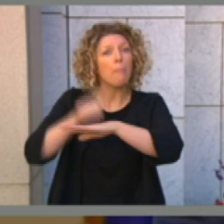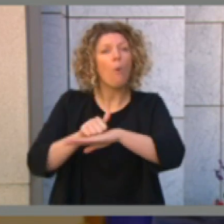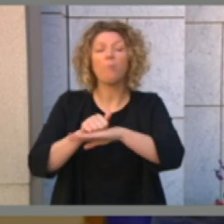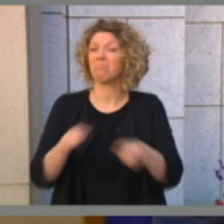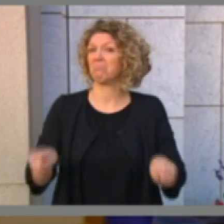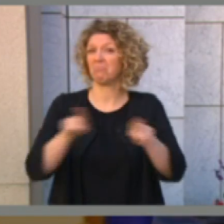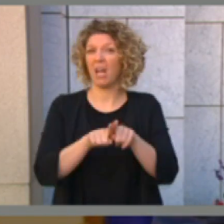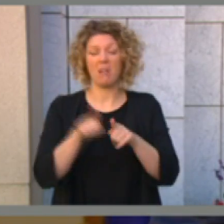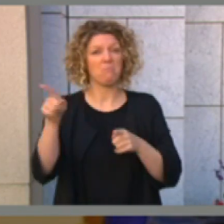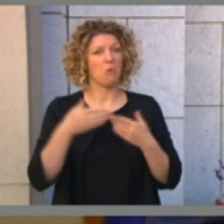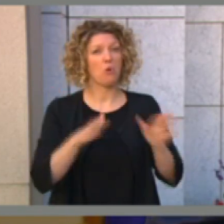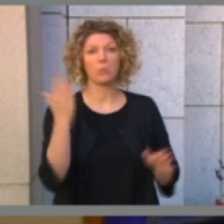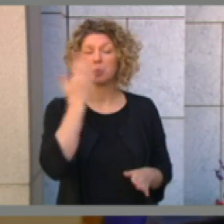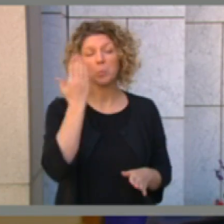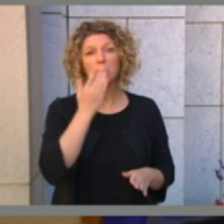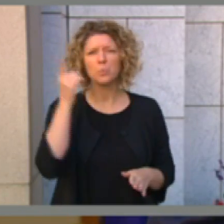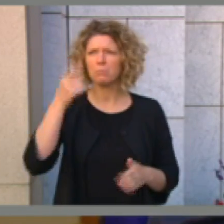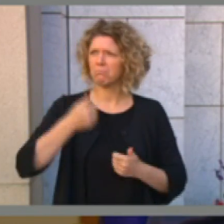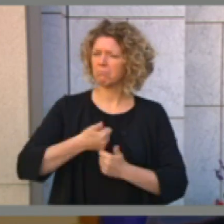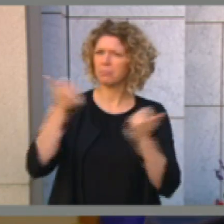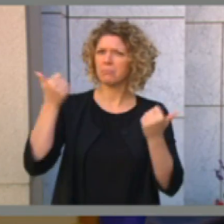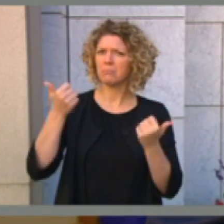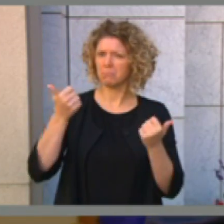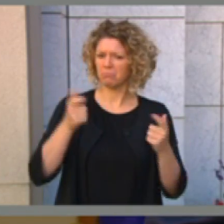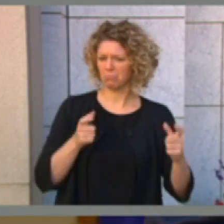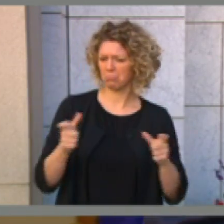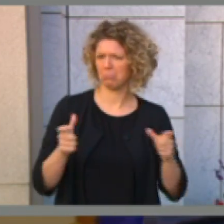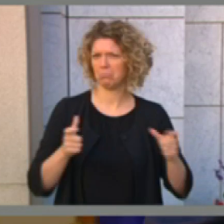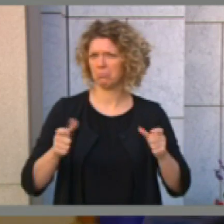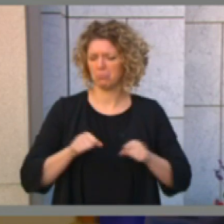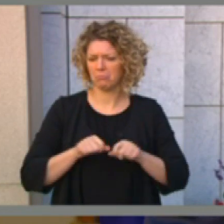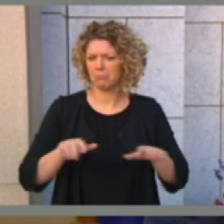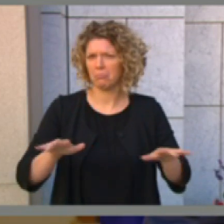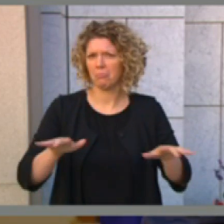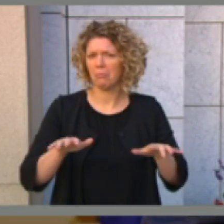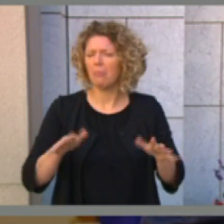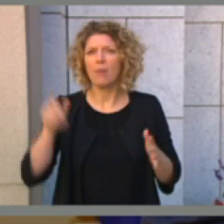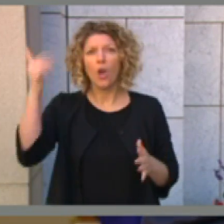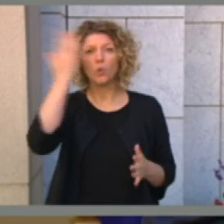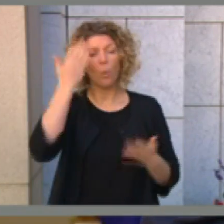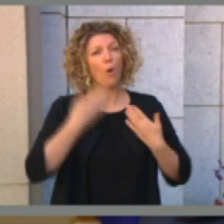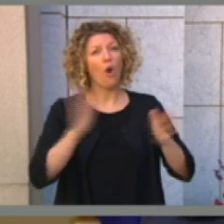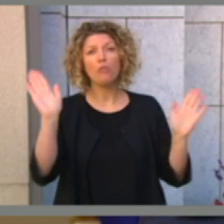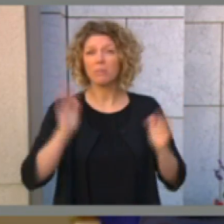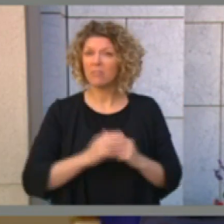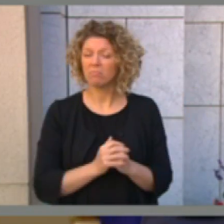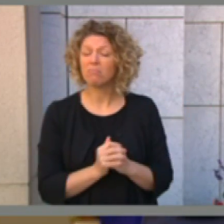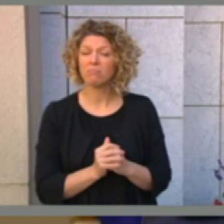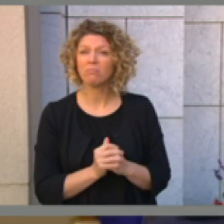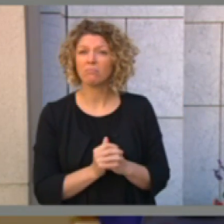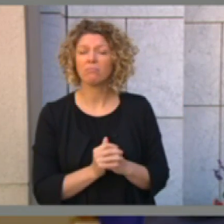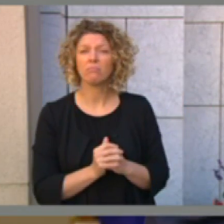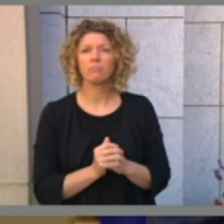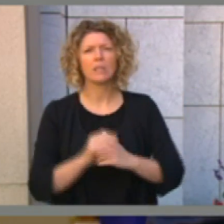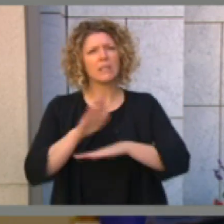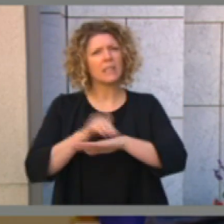been one of the more successful countries. In Singapore, the schools are open. In Singapore, they've been